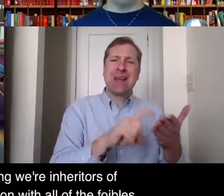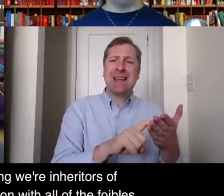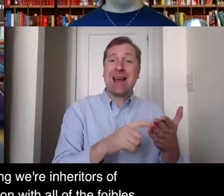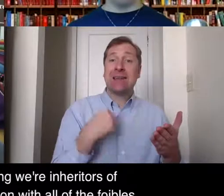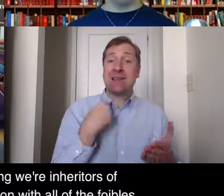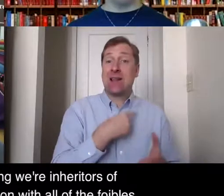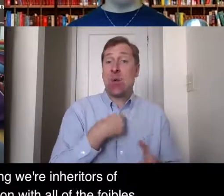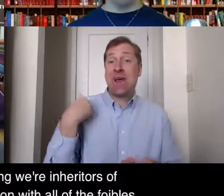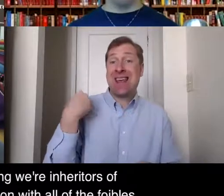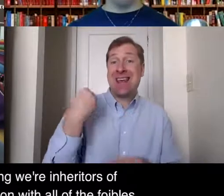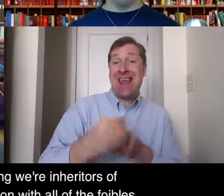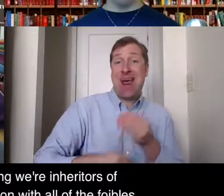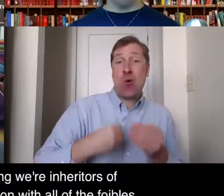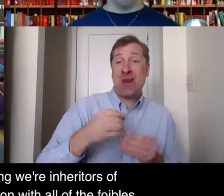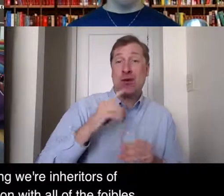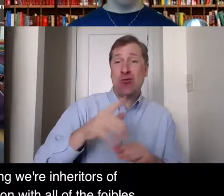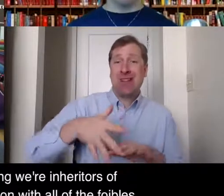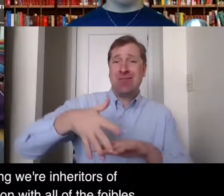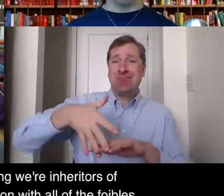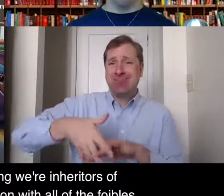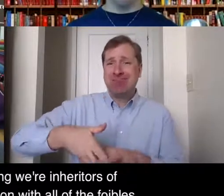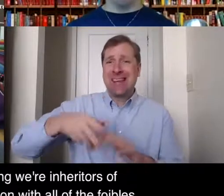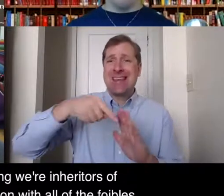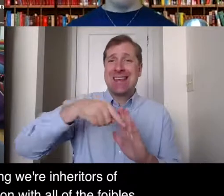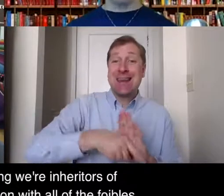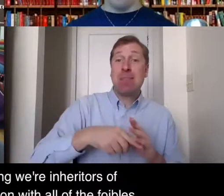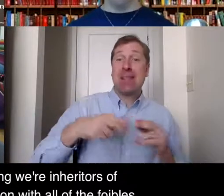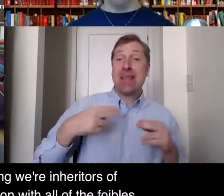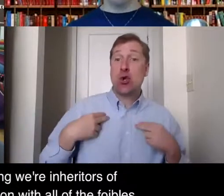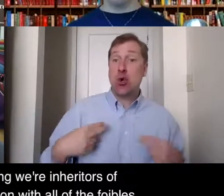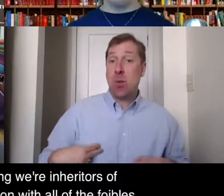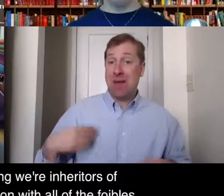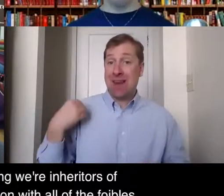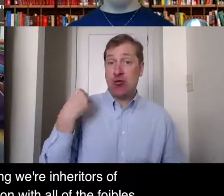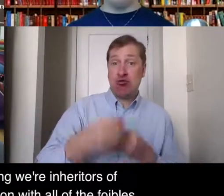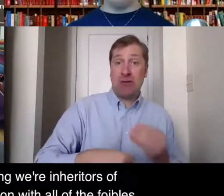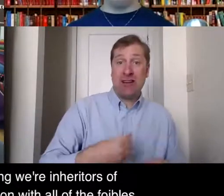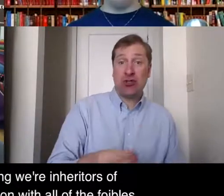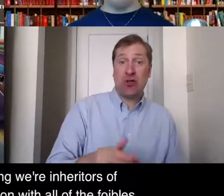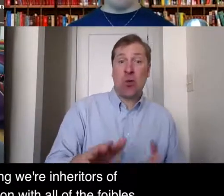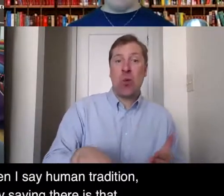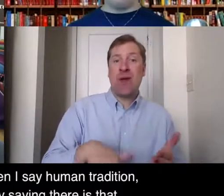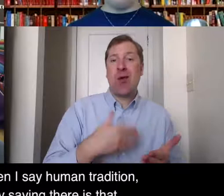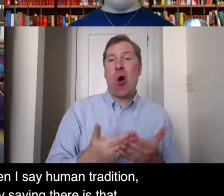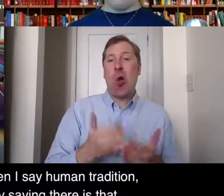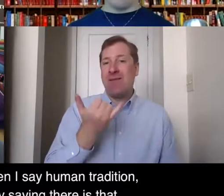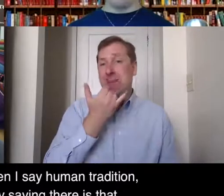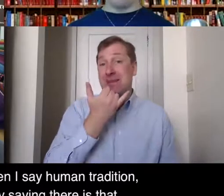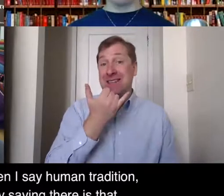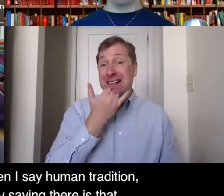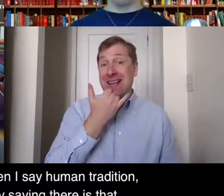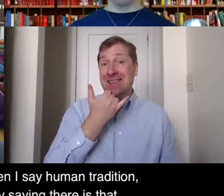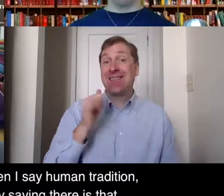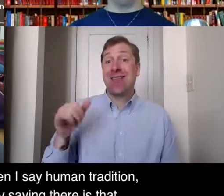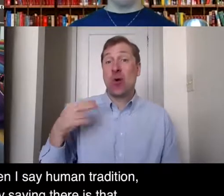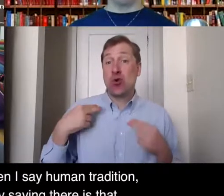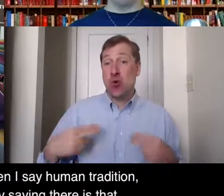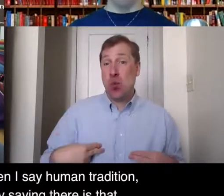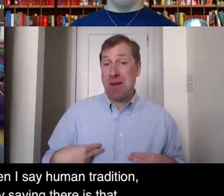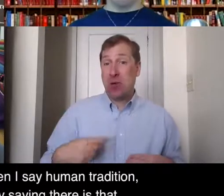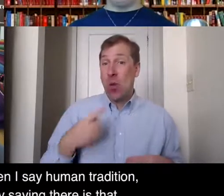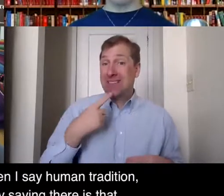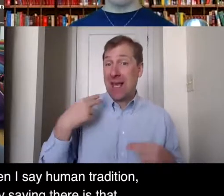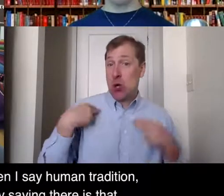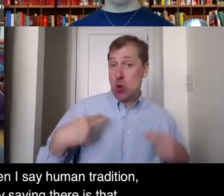inheritors of a deeply human tradition with all of the foibles that that has. And when I say human